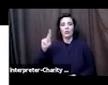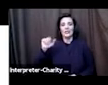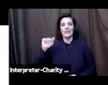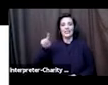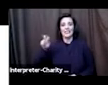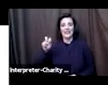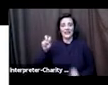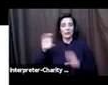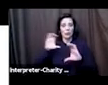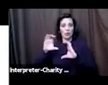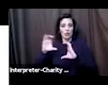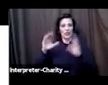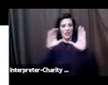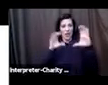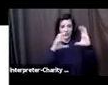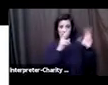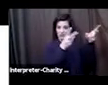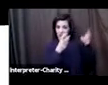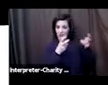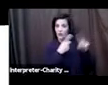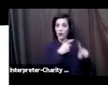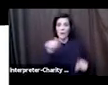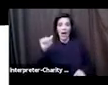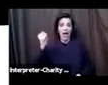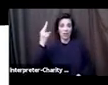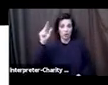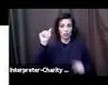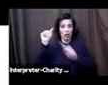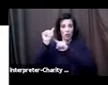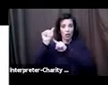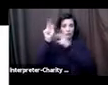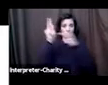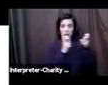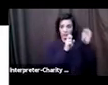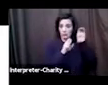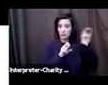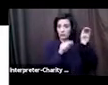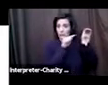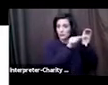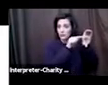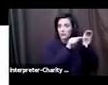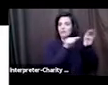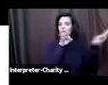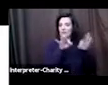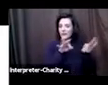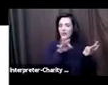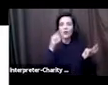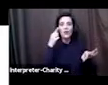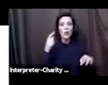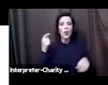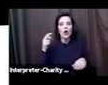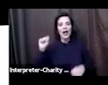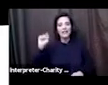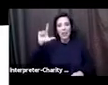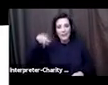of AAC that's from ASHA, which is the governing body for speech language pathologists and also audiologists. So ASHA